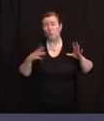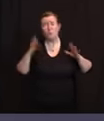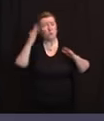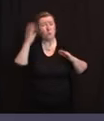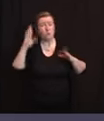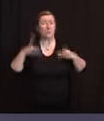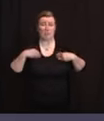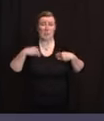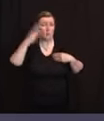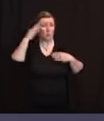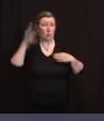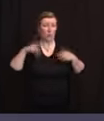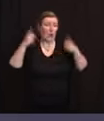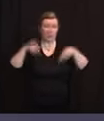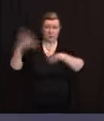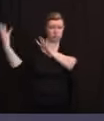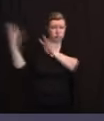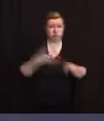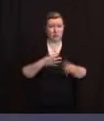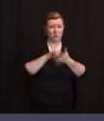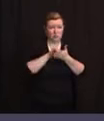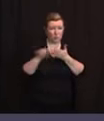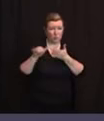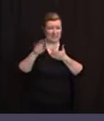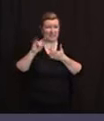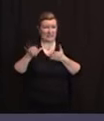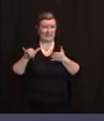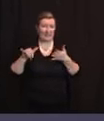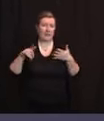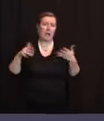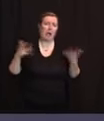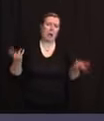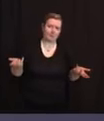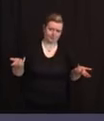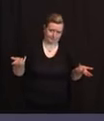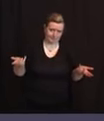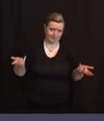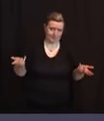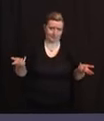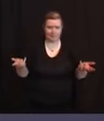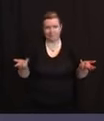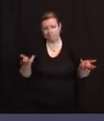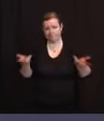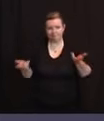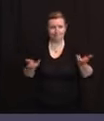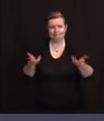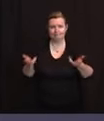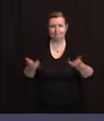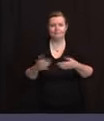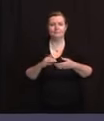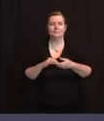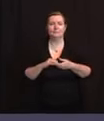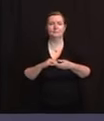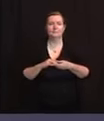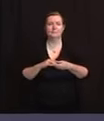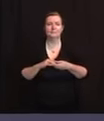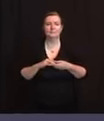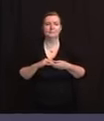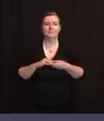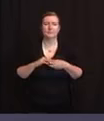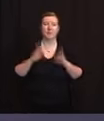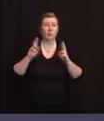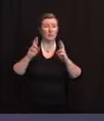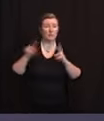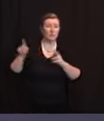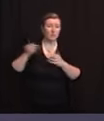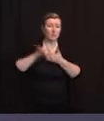I don't think the New York City case, please God, is going to stay static forever. I hope, you'd expect that we're on